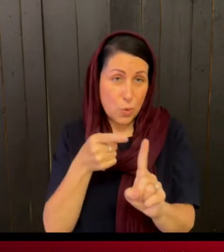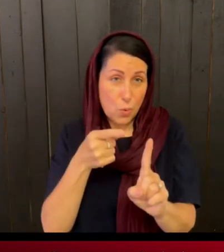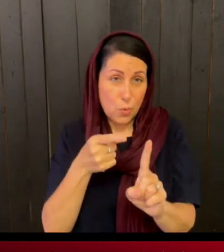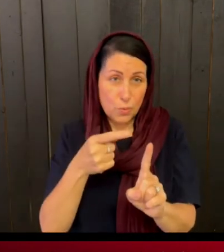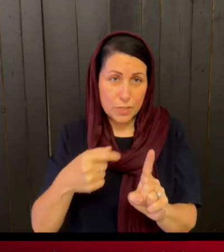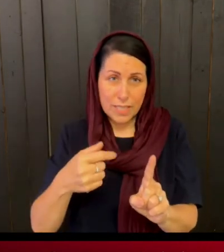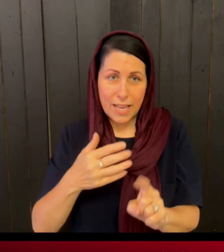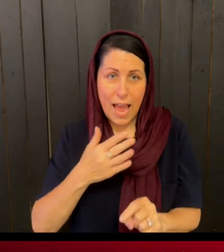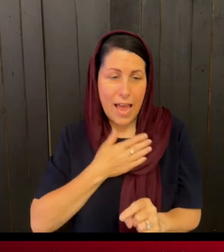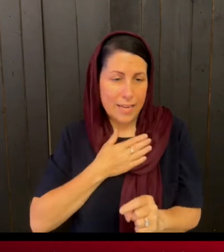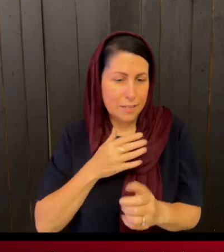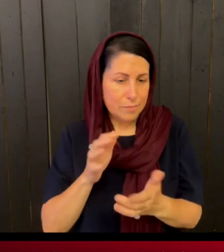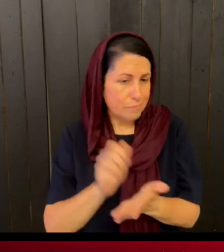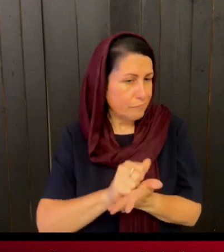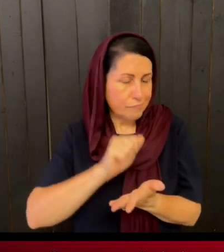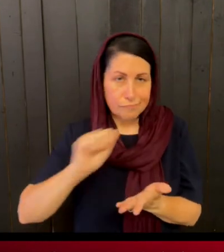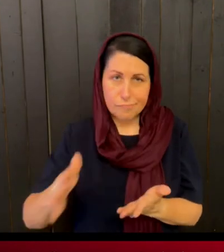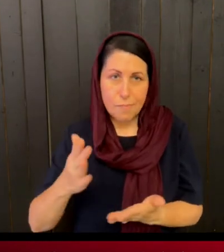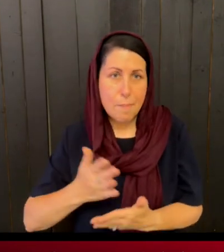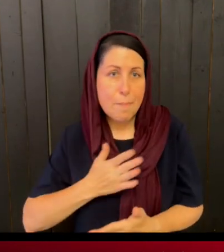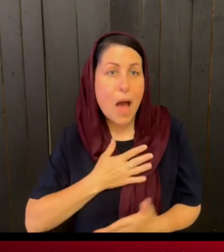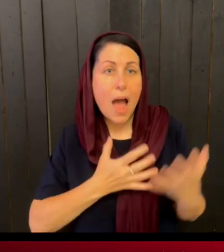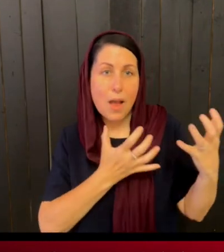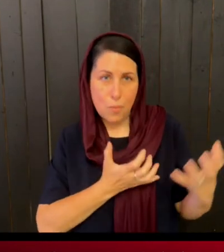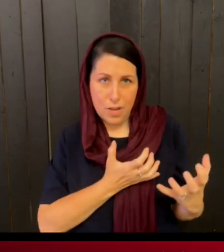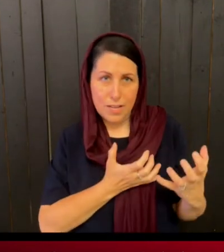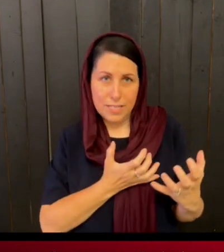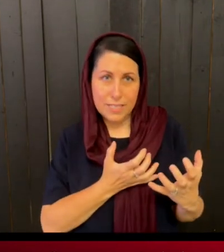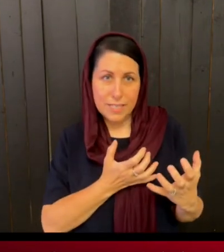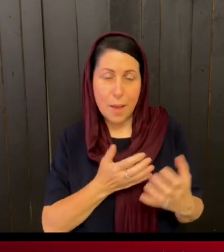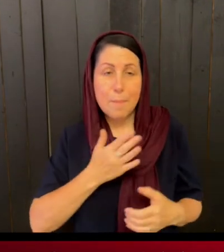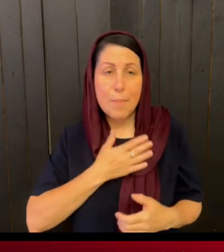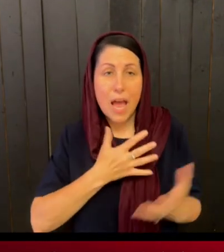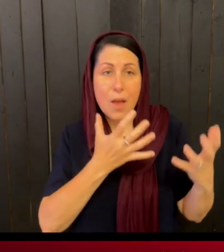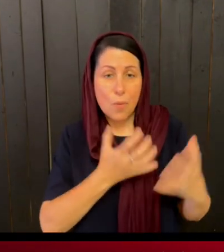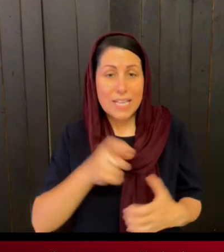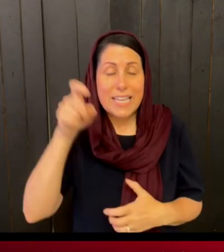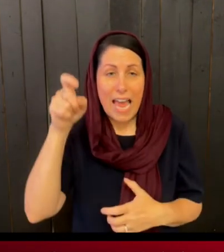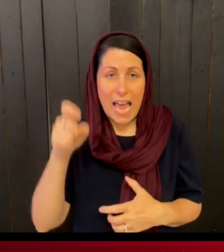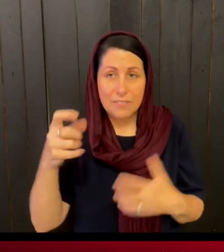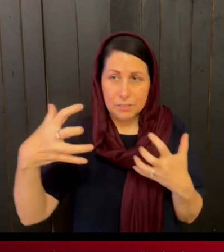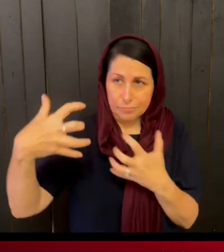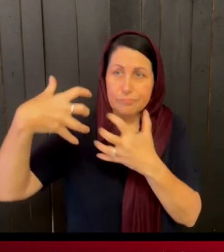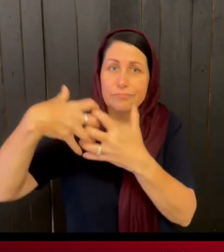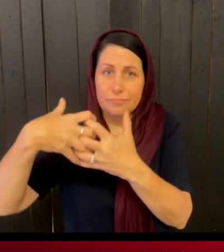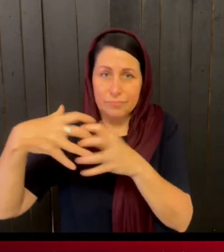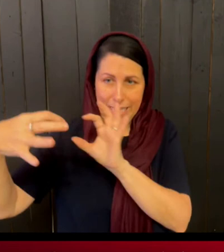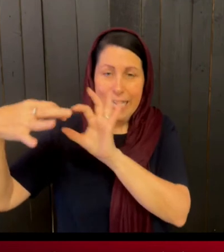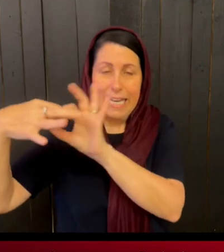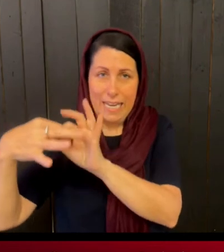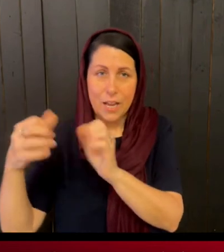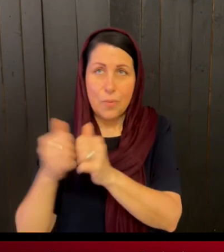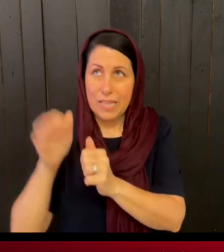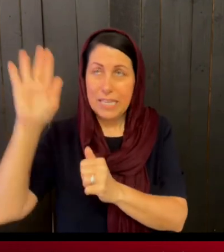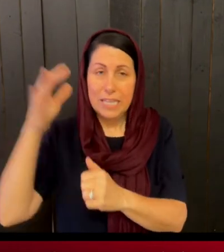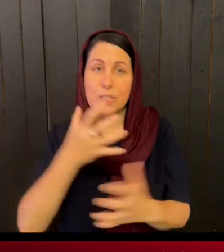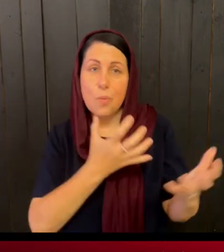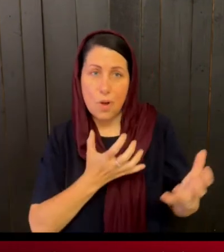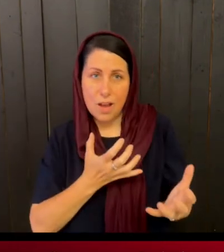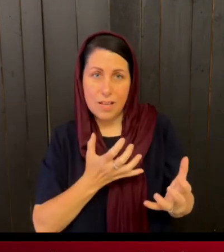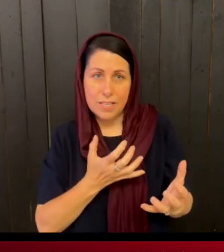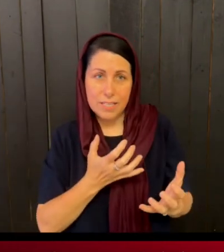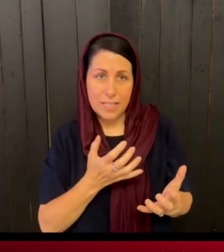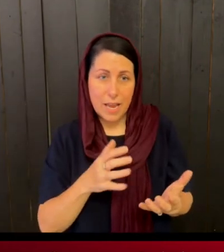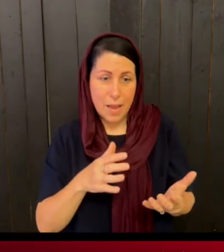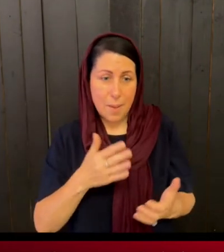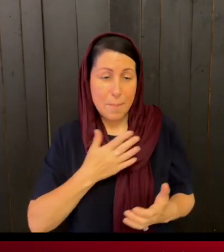get my wants out of the way, unless they line up with God, with what He wants for my life. And to die to our